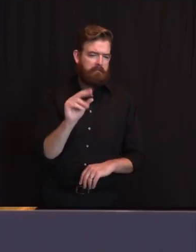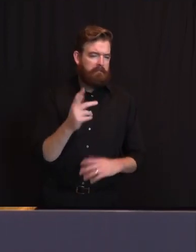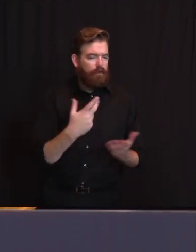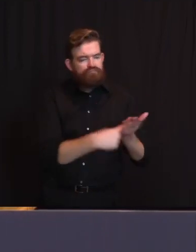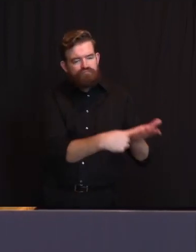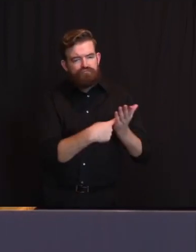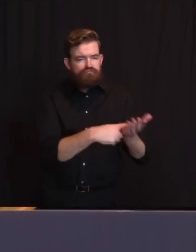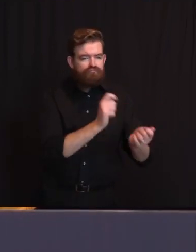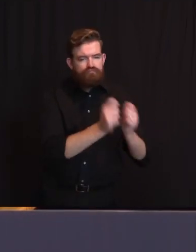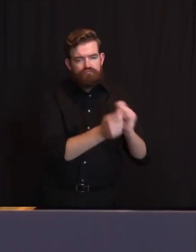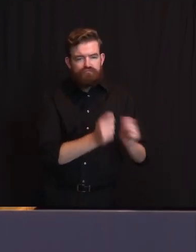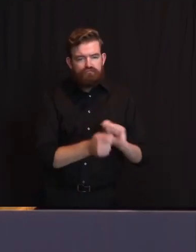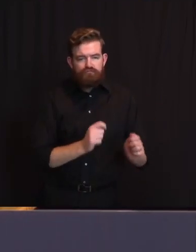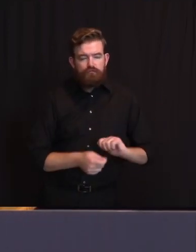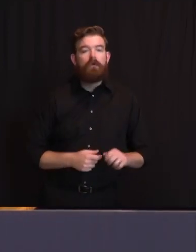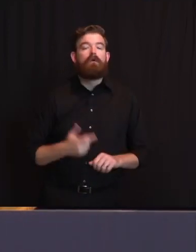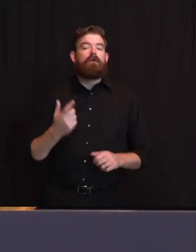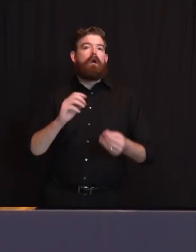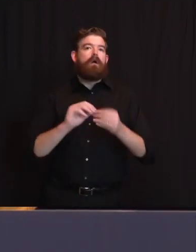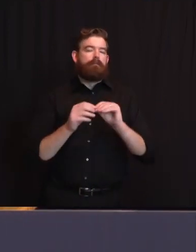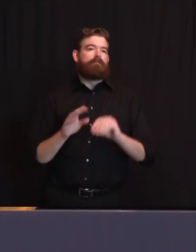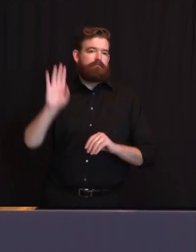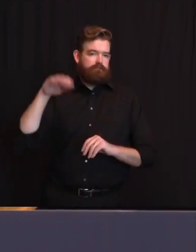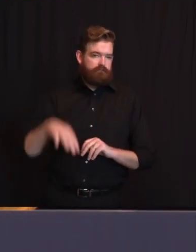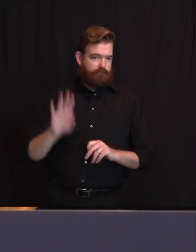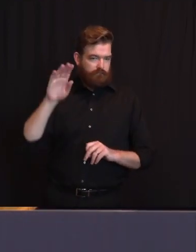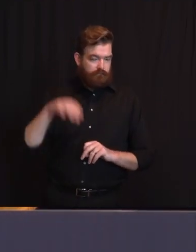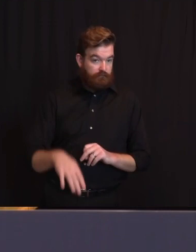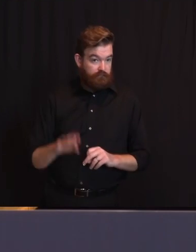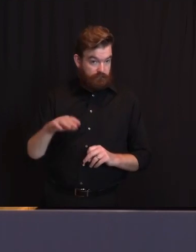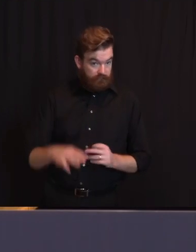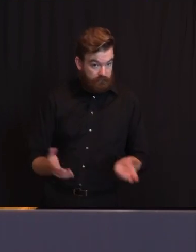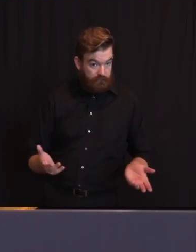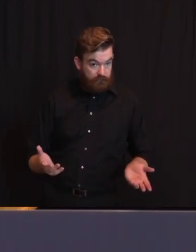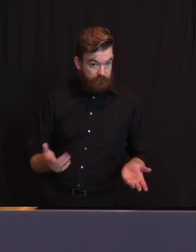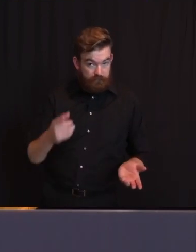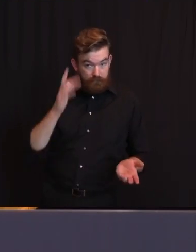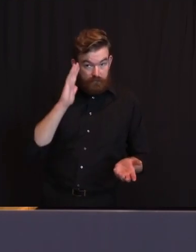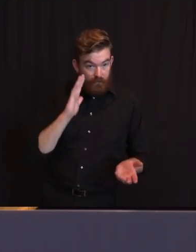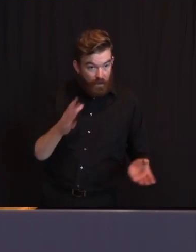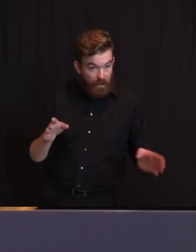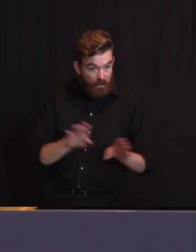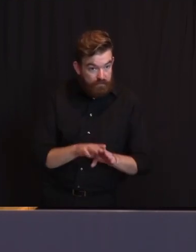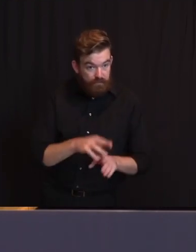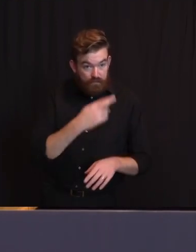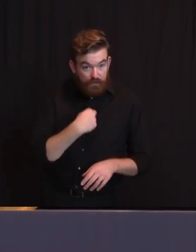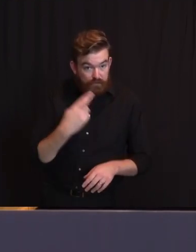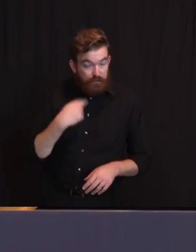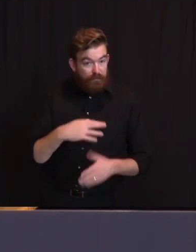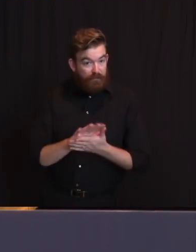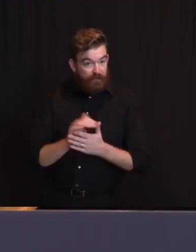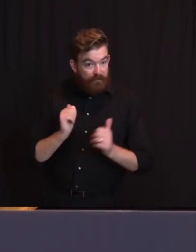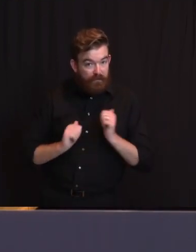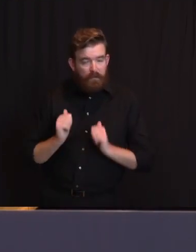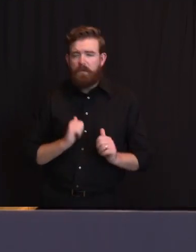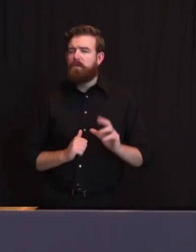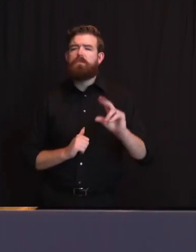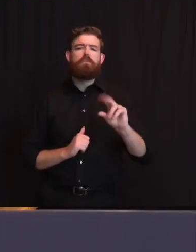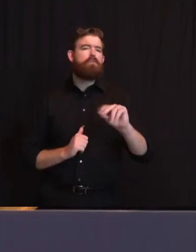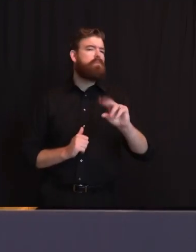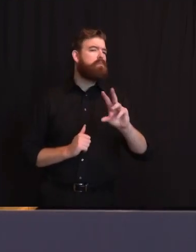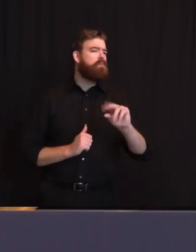Yep. Do you foresee having to pull back indoor dining, movie theaters, or gyms? I do not. I mean, we took that step the